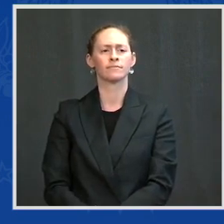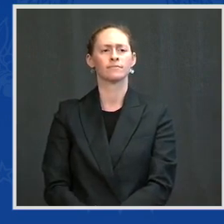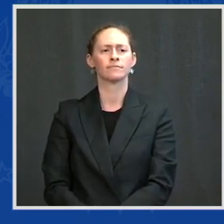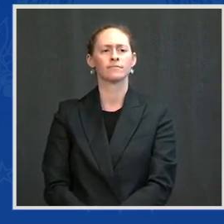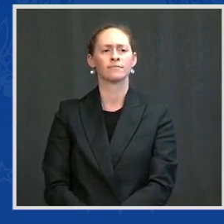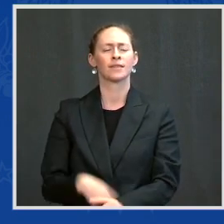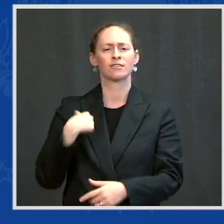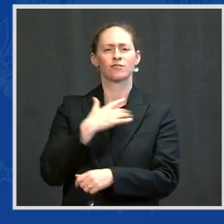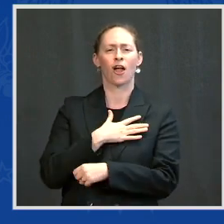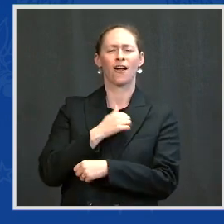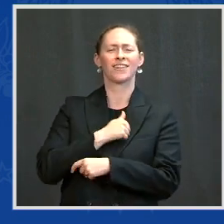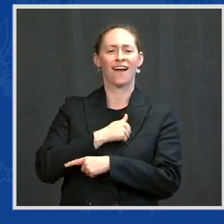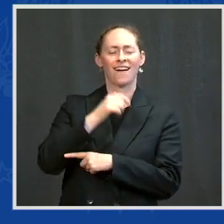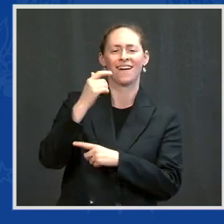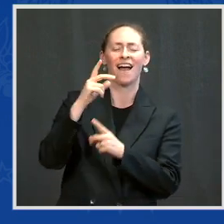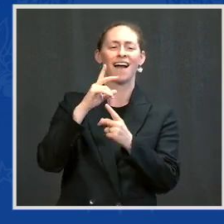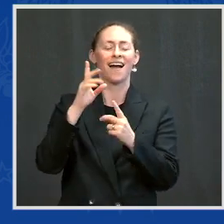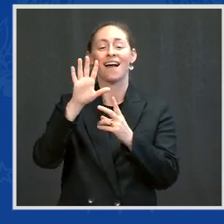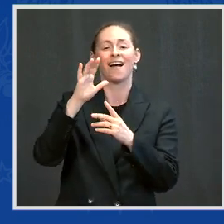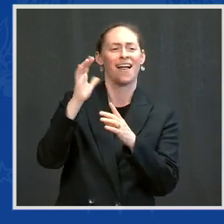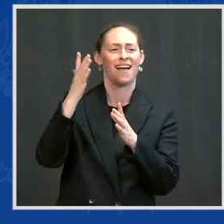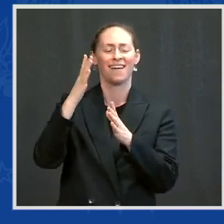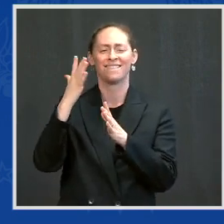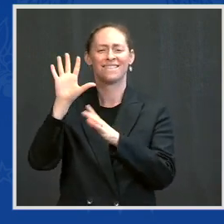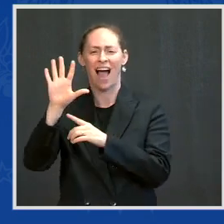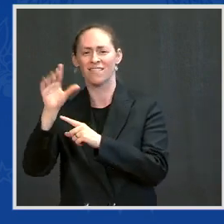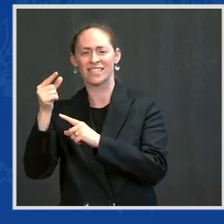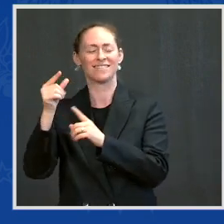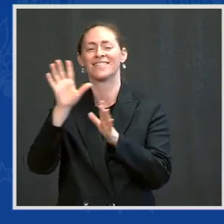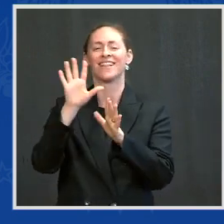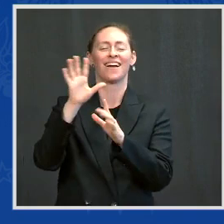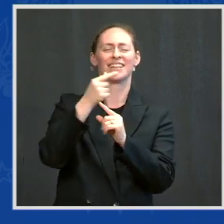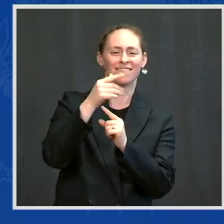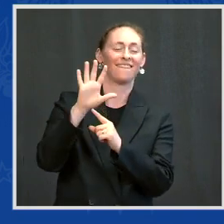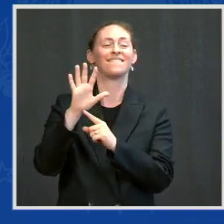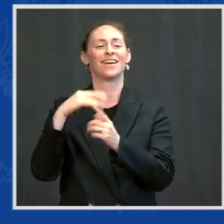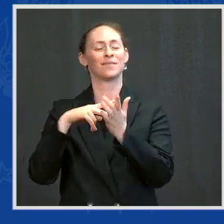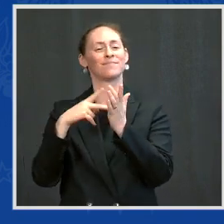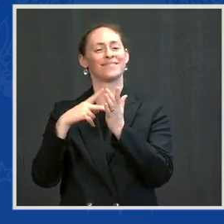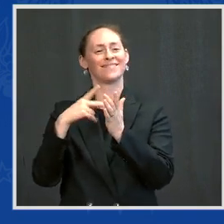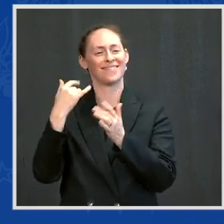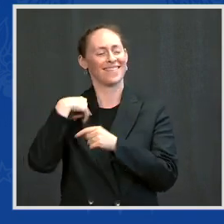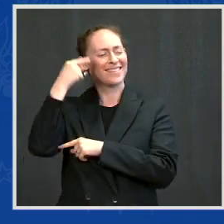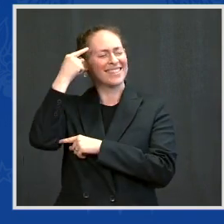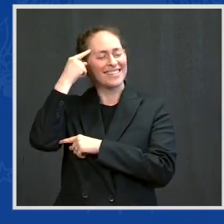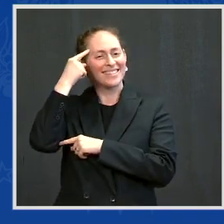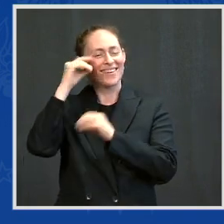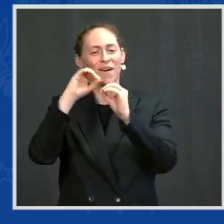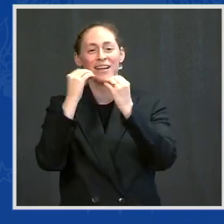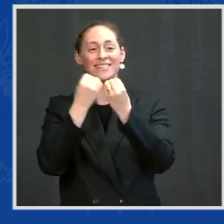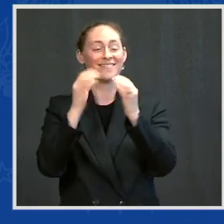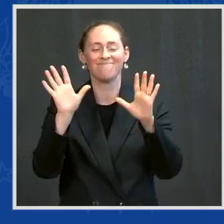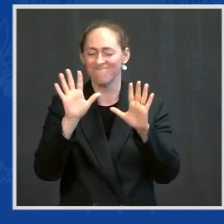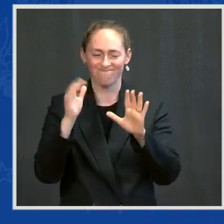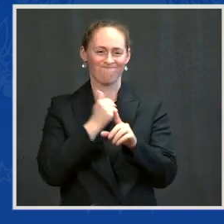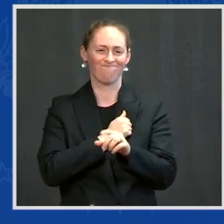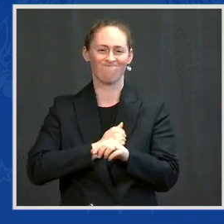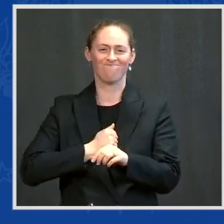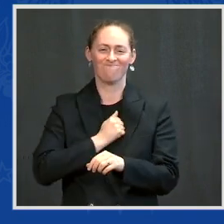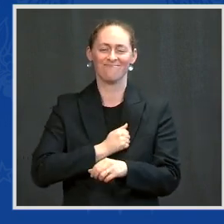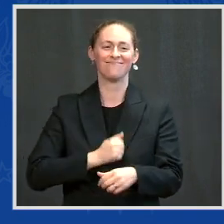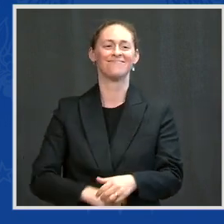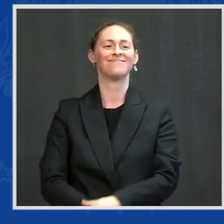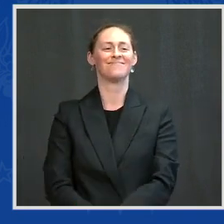talking about the G5, it's another organization. I'm thinking organization, Mr. President, to secure the